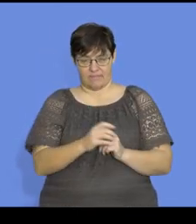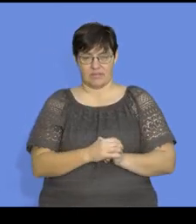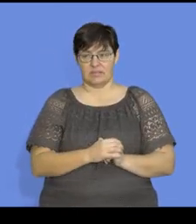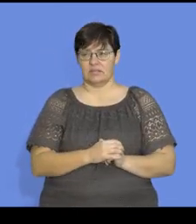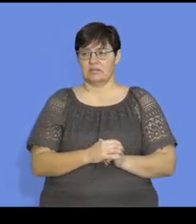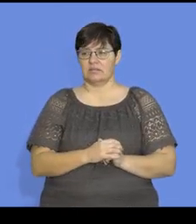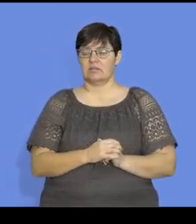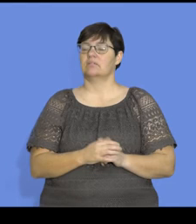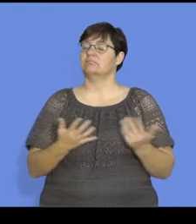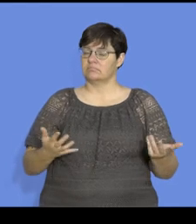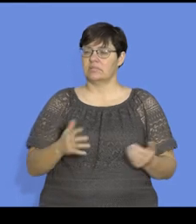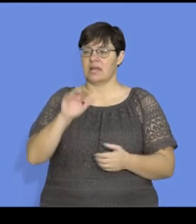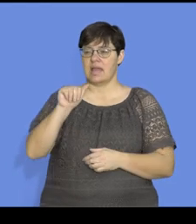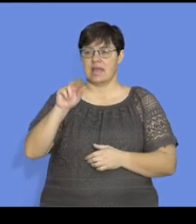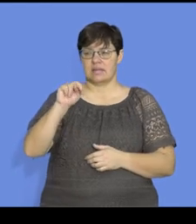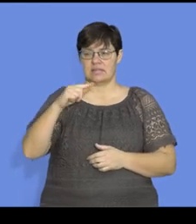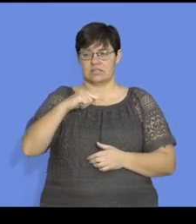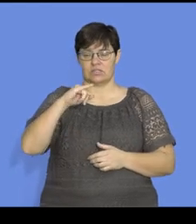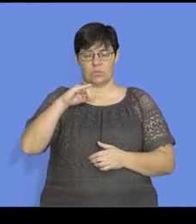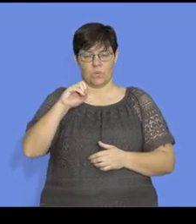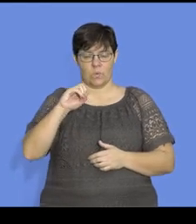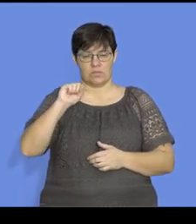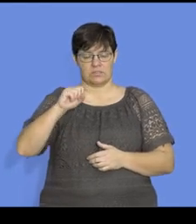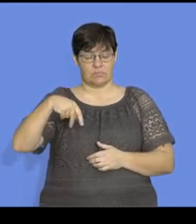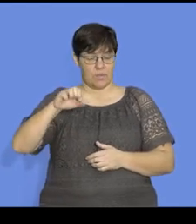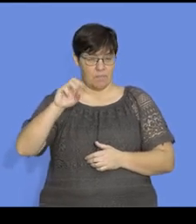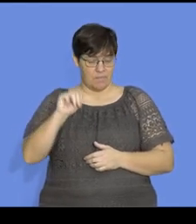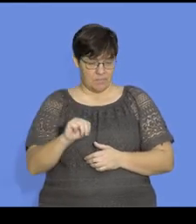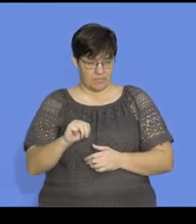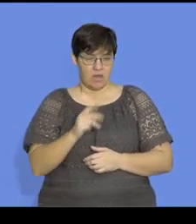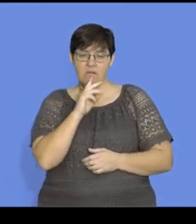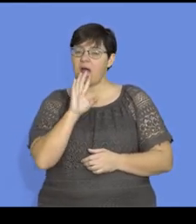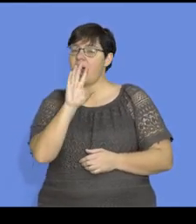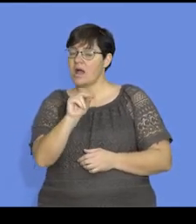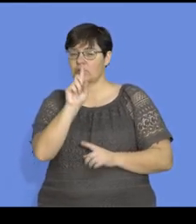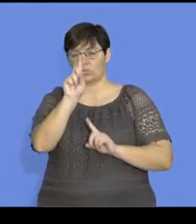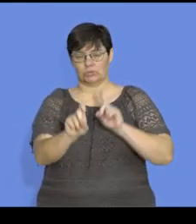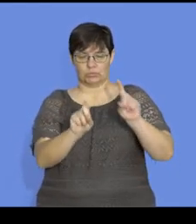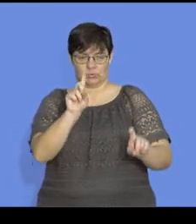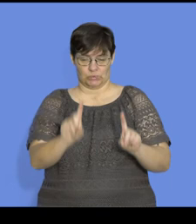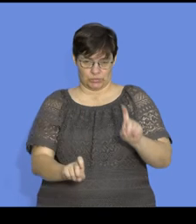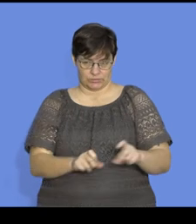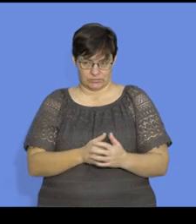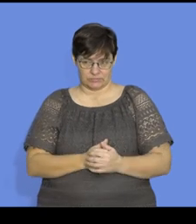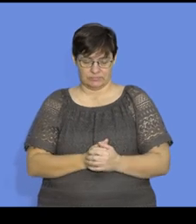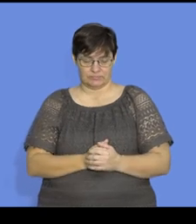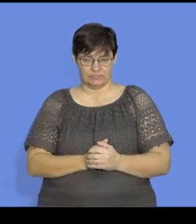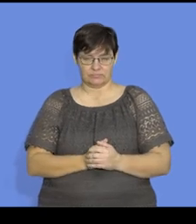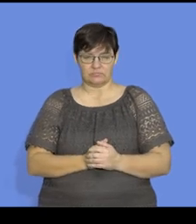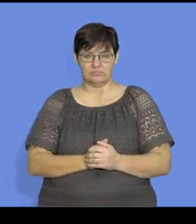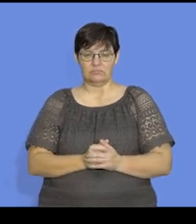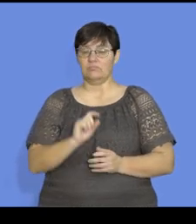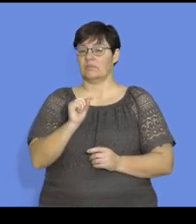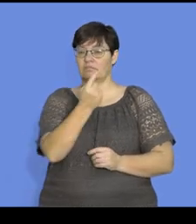say, obviously, it's of an angiosperm, and they're going to ask us questions on that. Okay, the